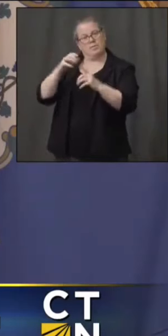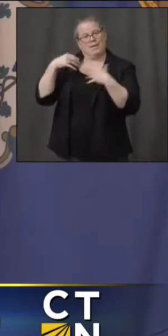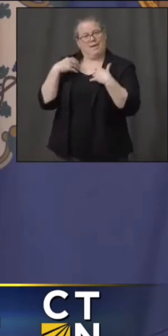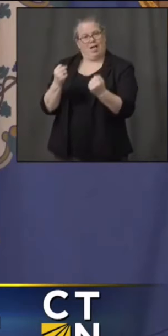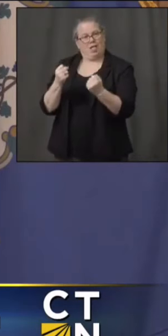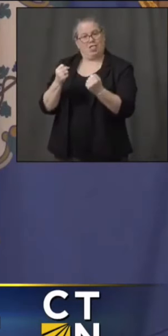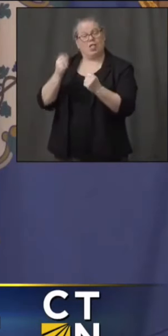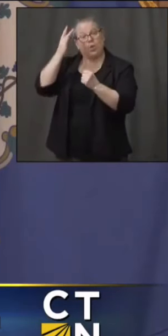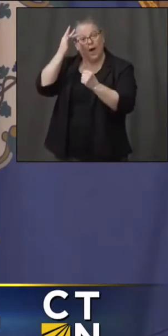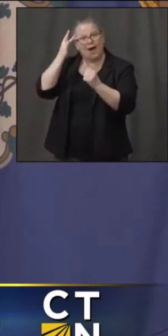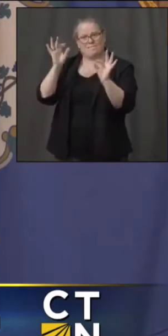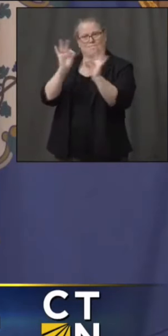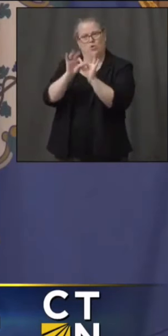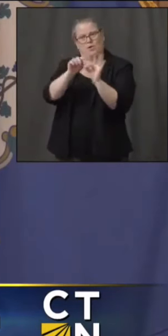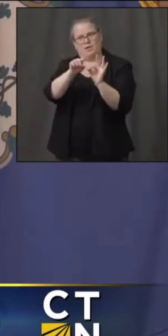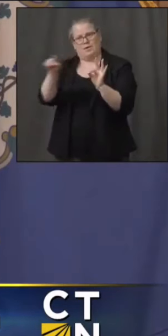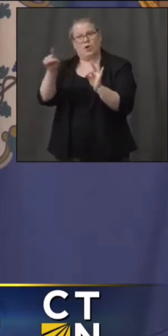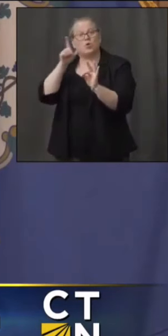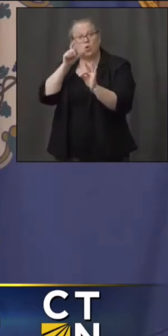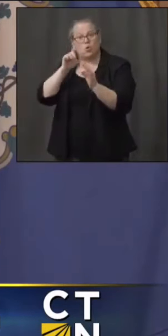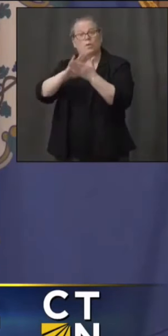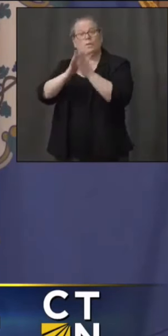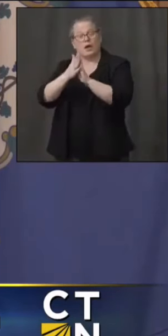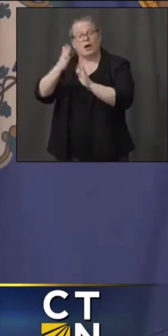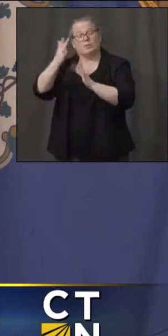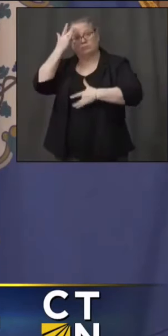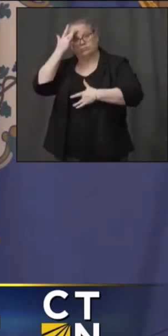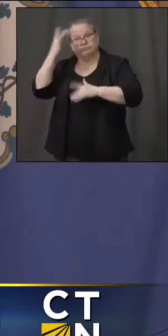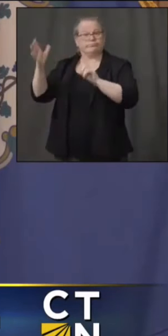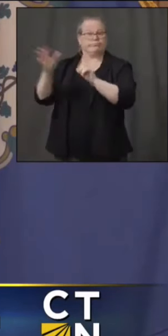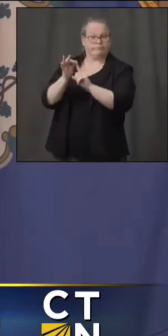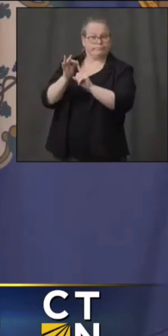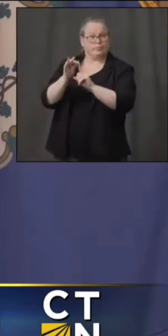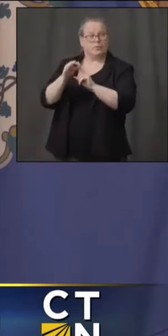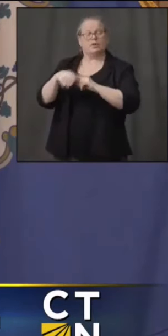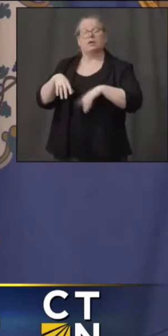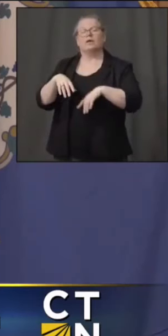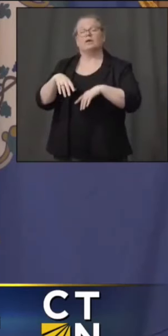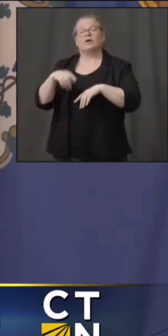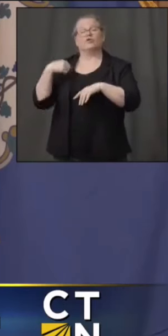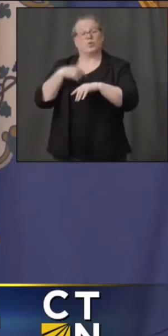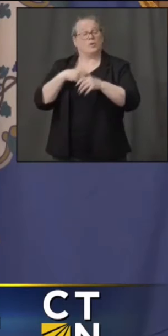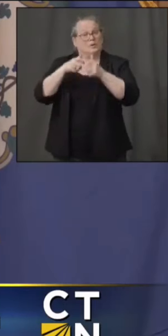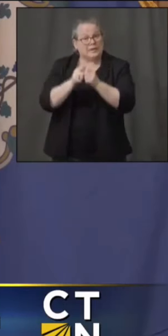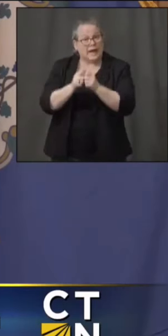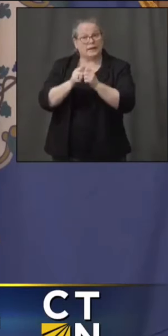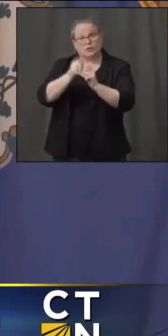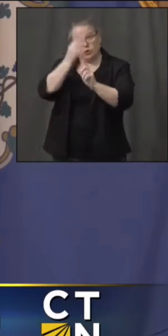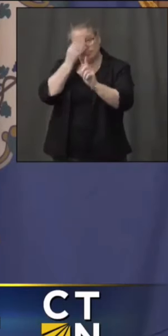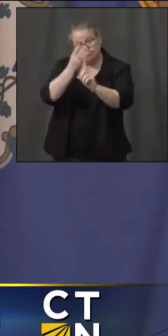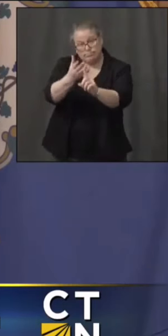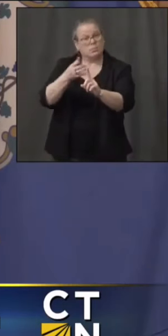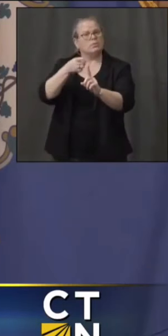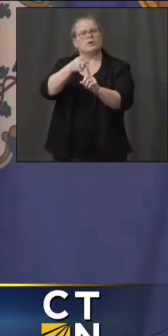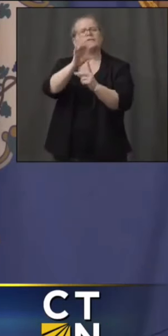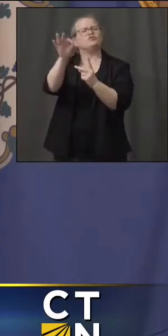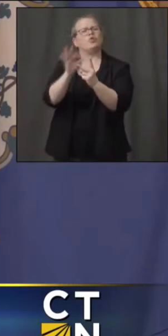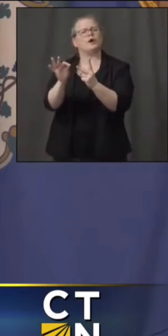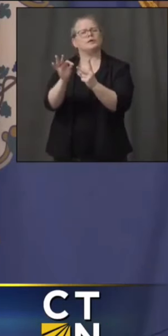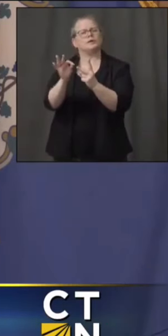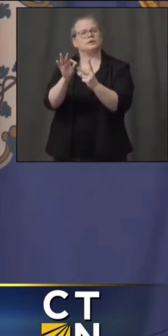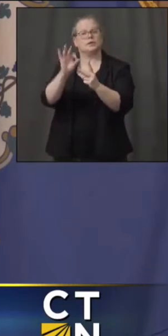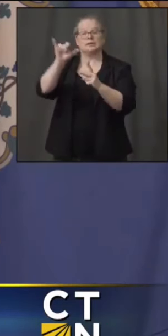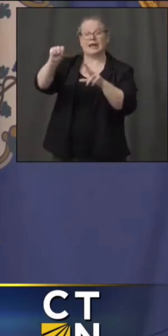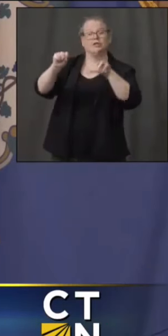infected. We in turn will text or notice those people, and then they have an opportunity to opt in or say no. But we try and encourage